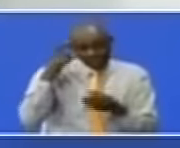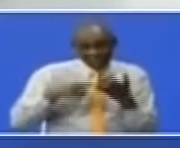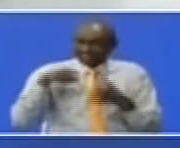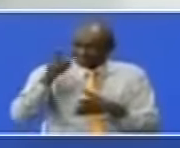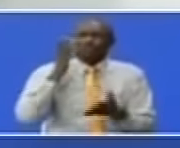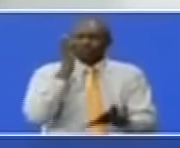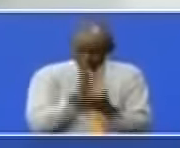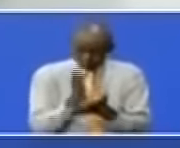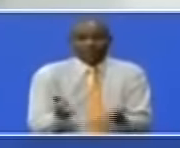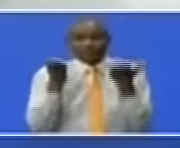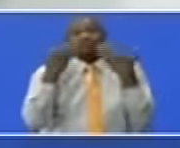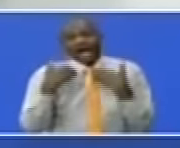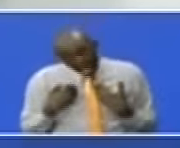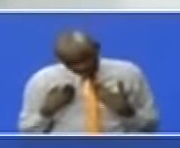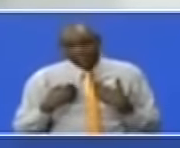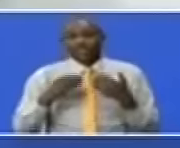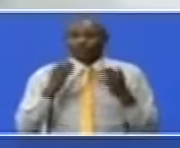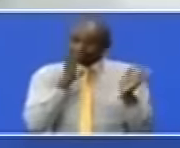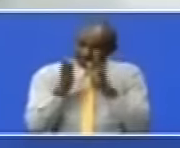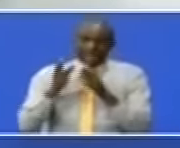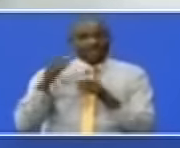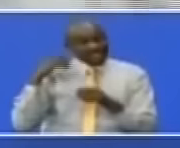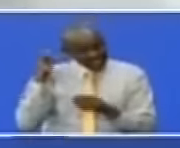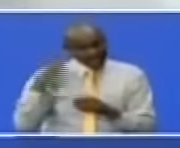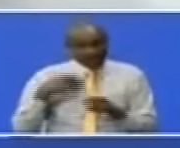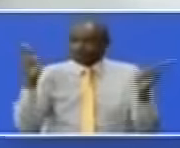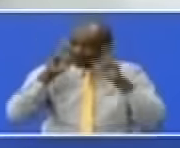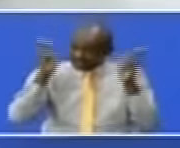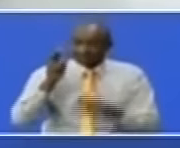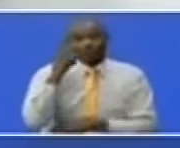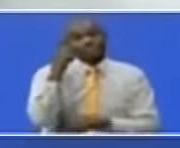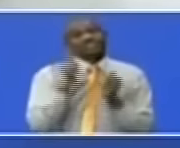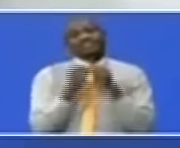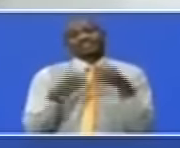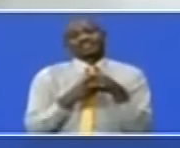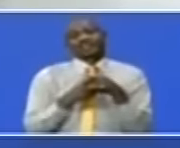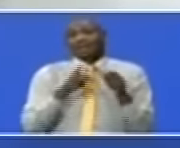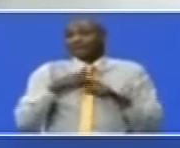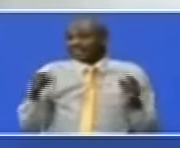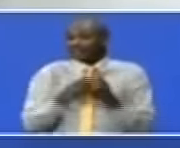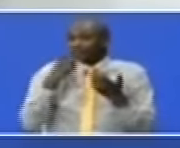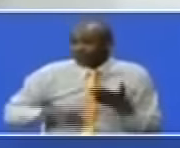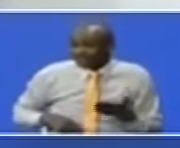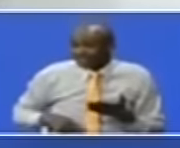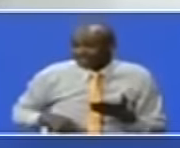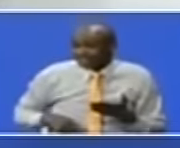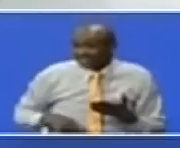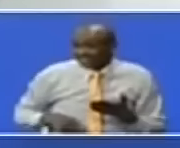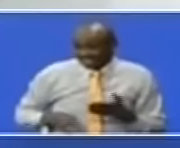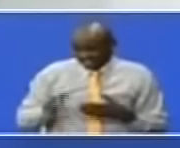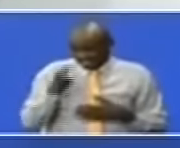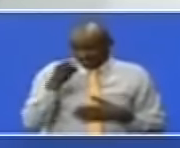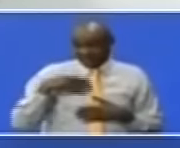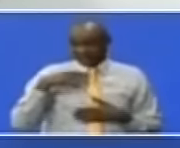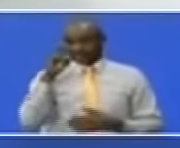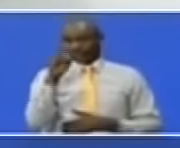the improvements to prepare the country for 2017. Yes. But as we've just heard on the other side of the coin, if at the end of the day they're